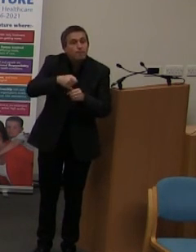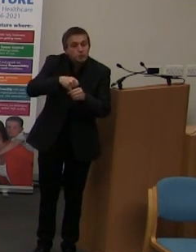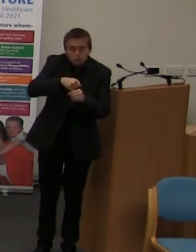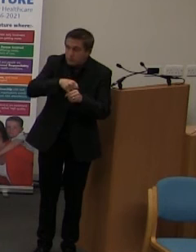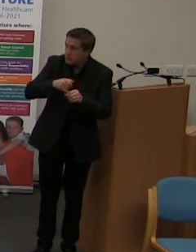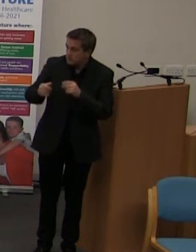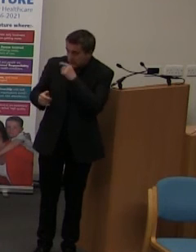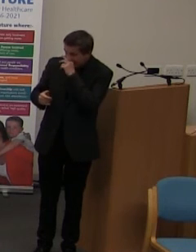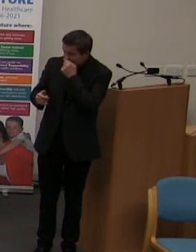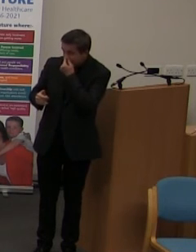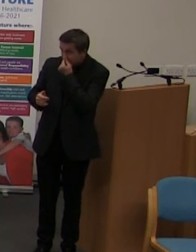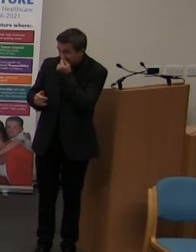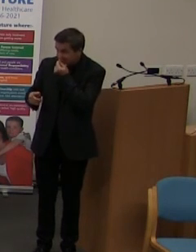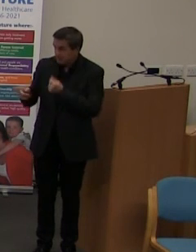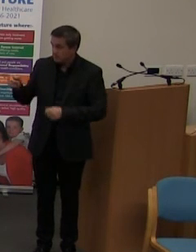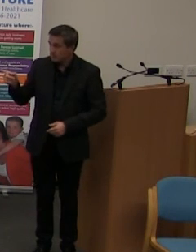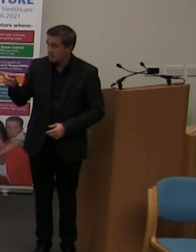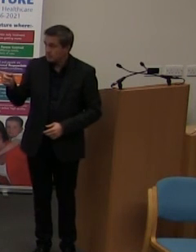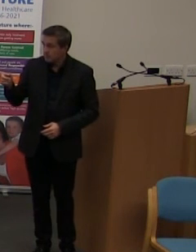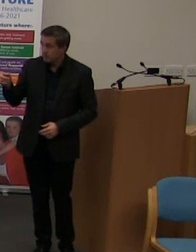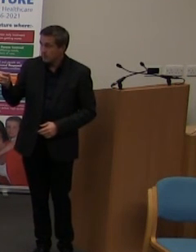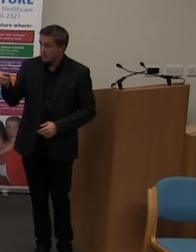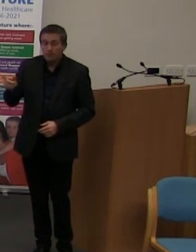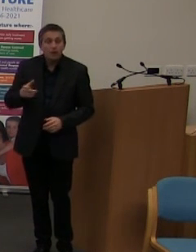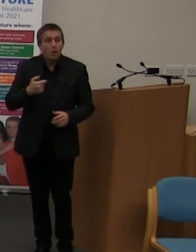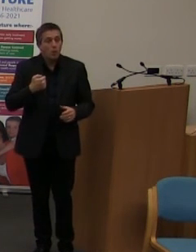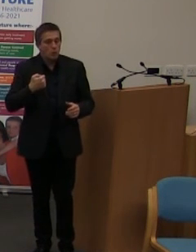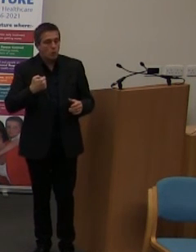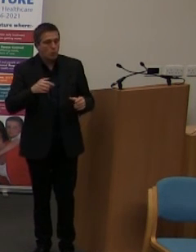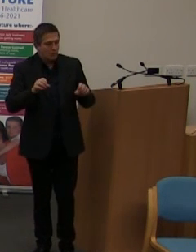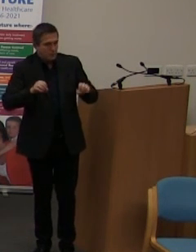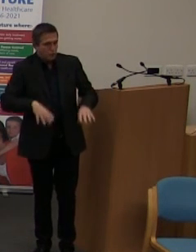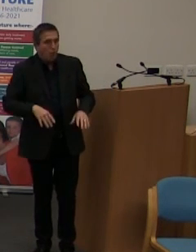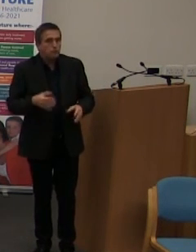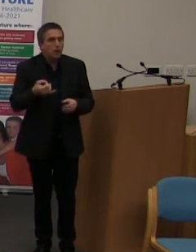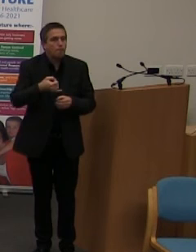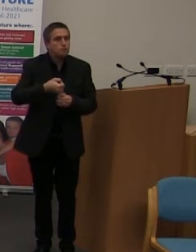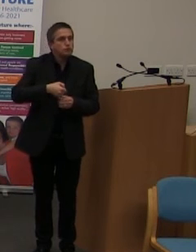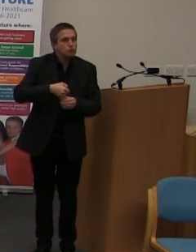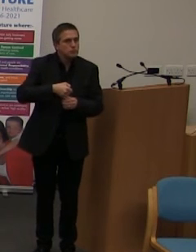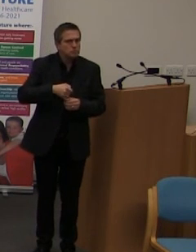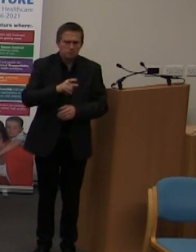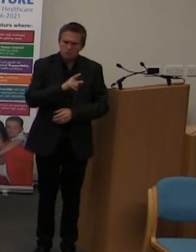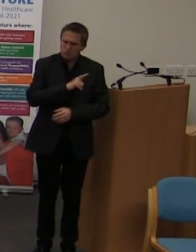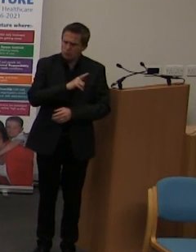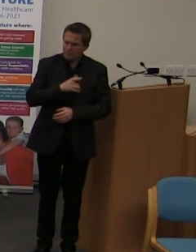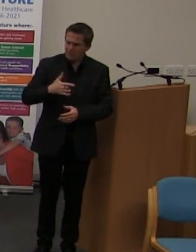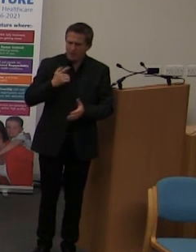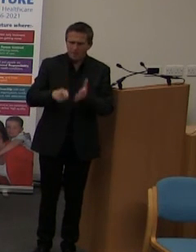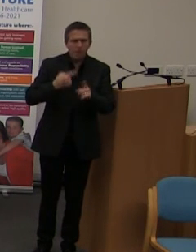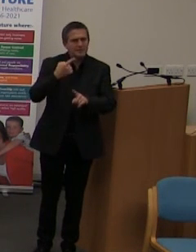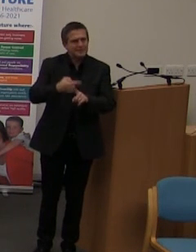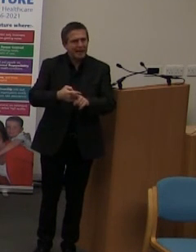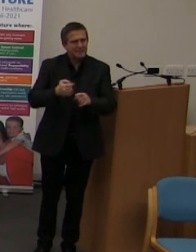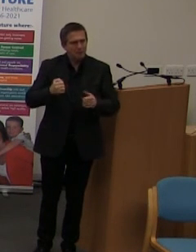Well, the reason that we got abolished prescription charges is because we believed that they were a tax on ill health, and actually the cost,